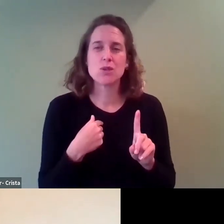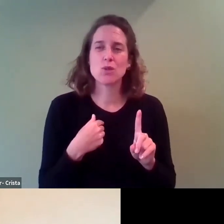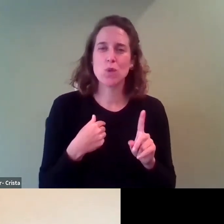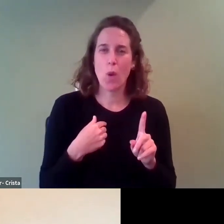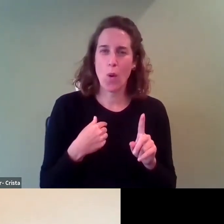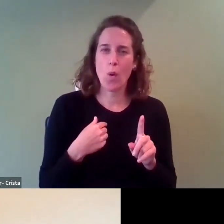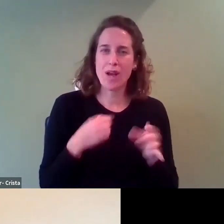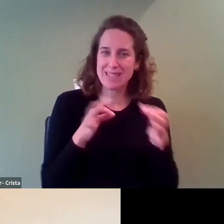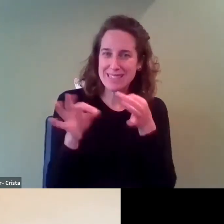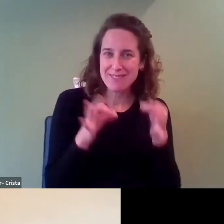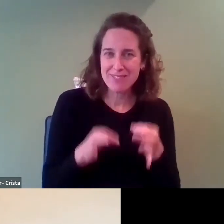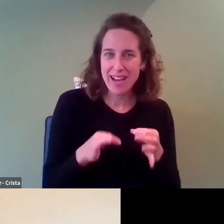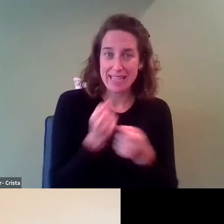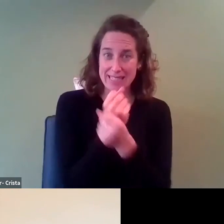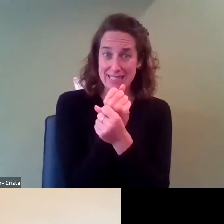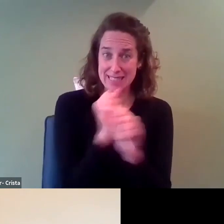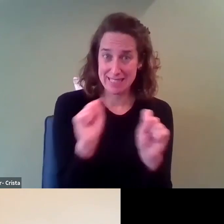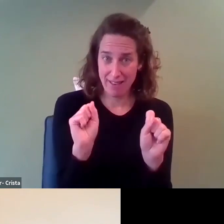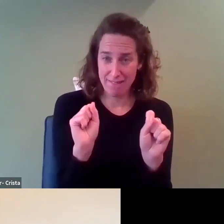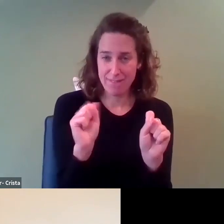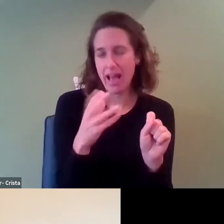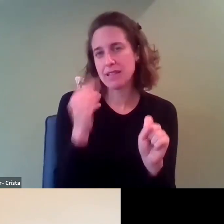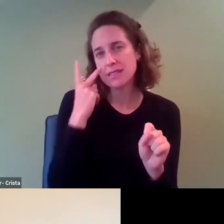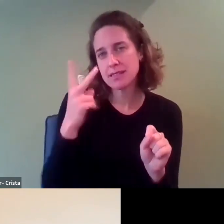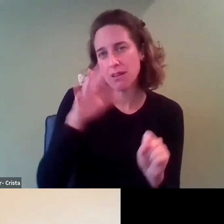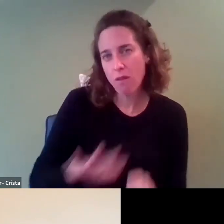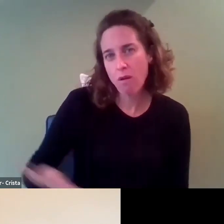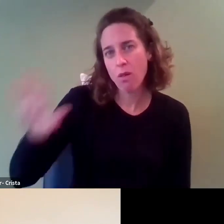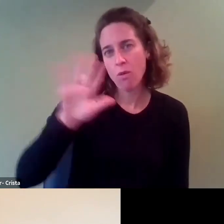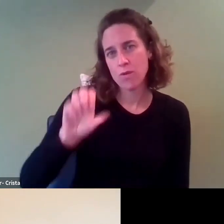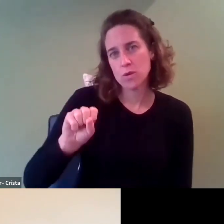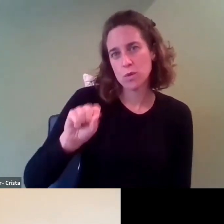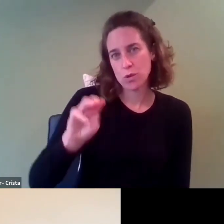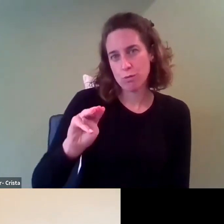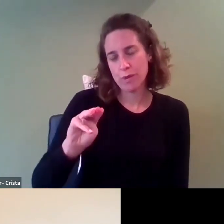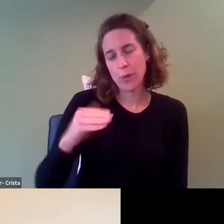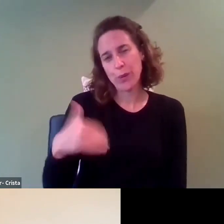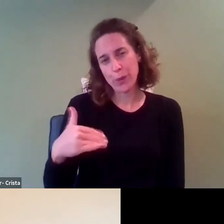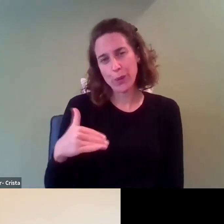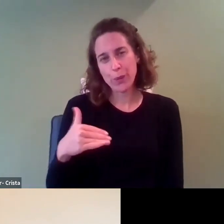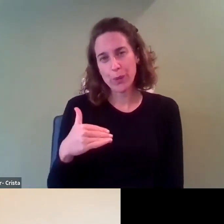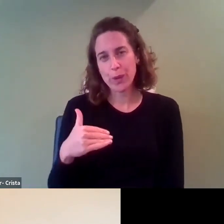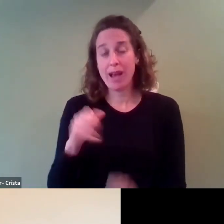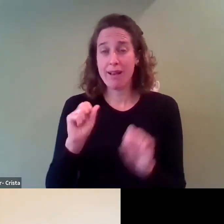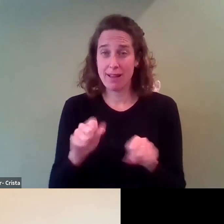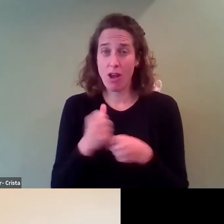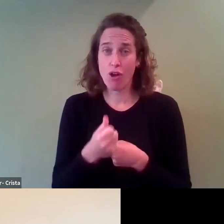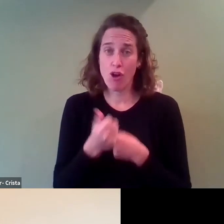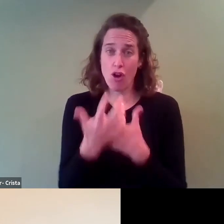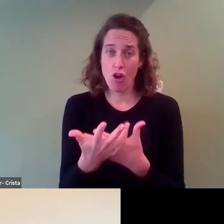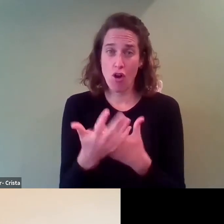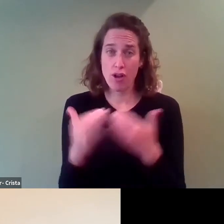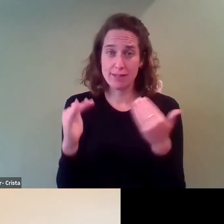what's safe and then seeing it splayed all over in social media might be creating some anxiety